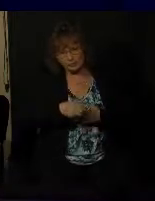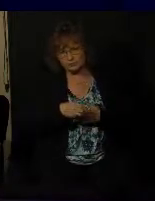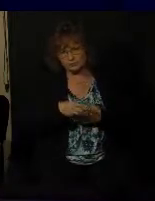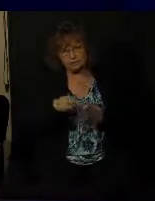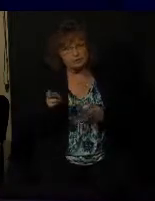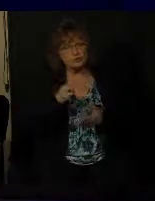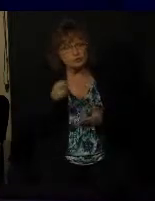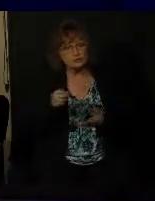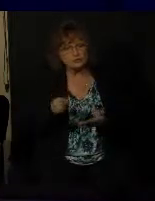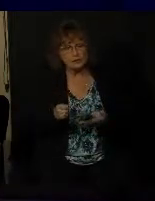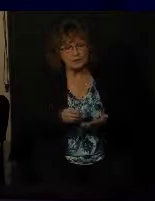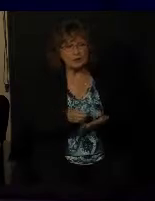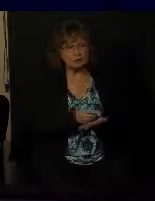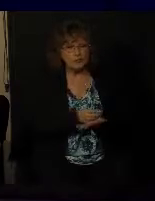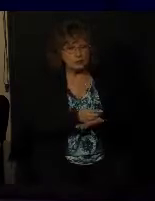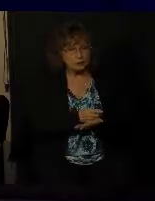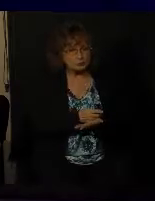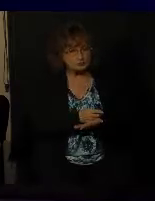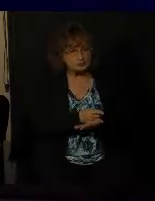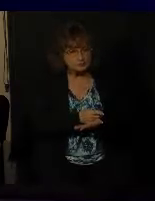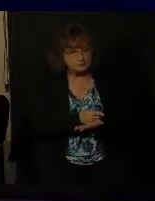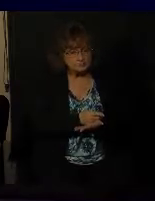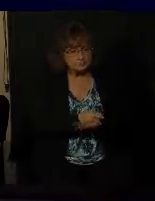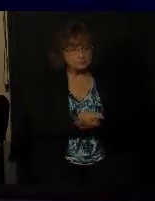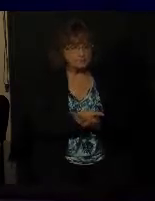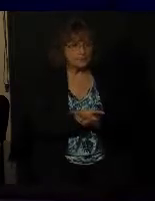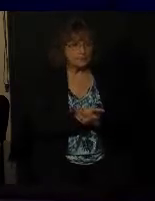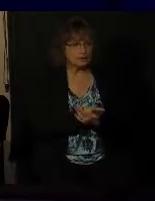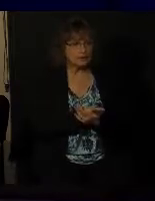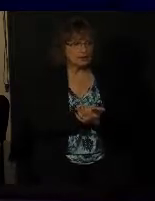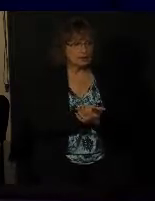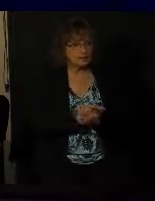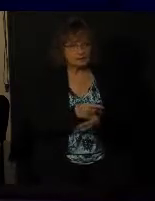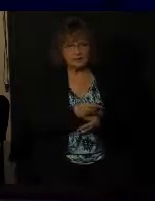you don't have to be there too long to kind of know what we're about. And